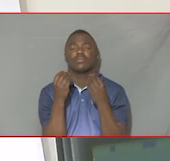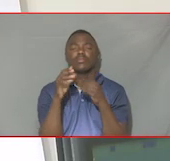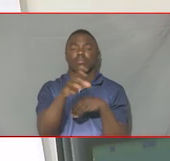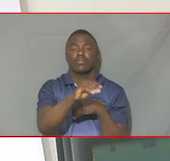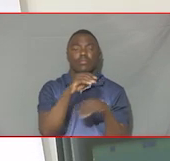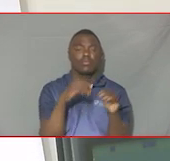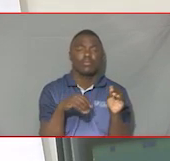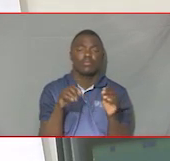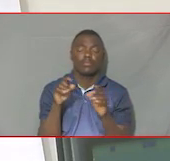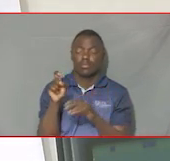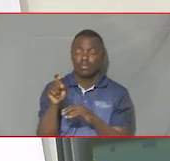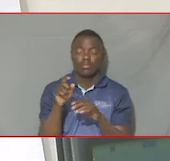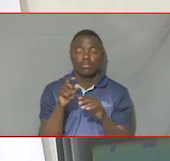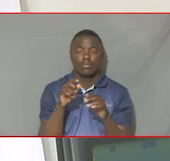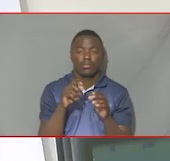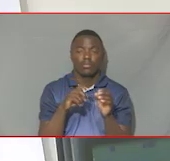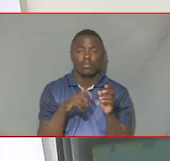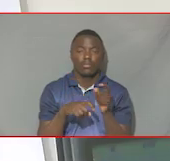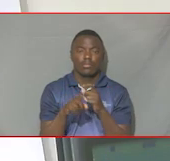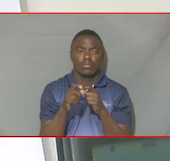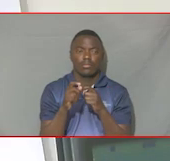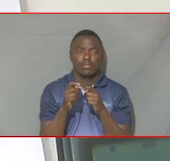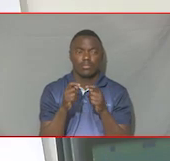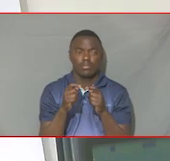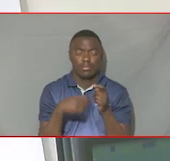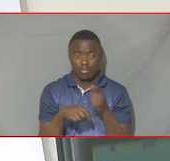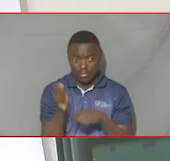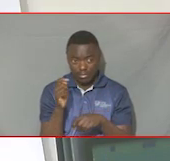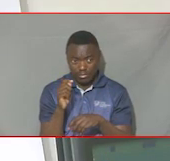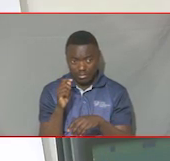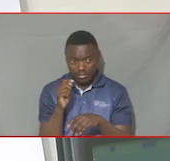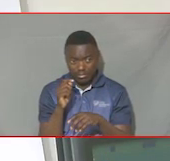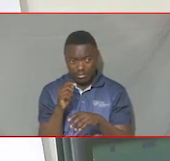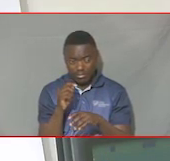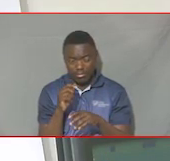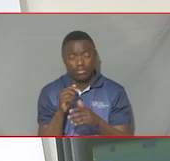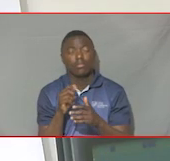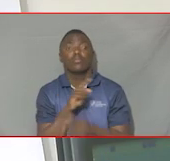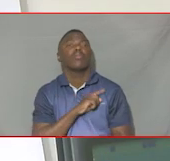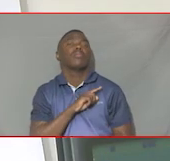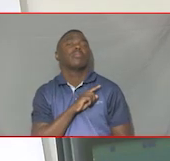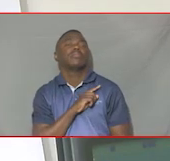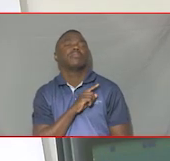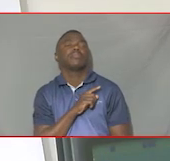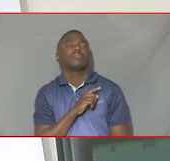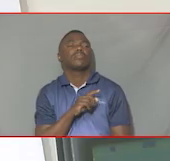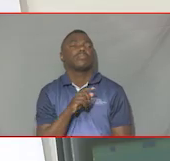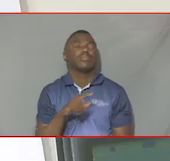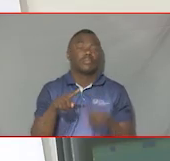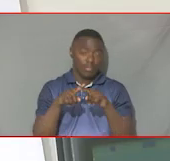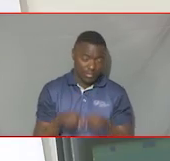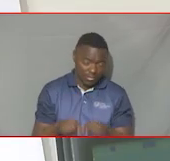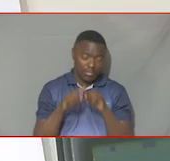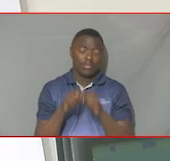the x value into the regression line. That is interpolation, because 72 lies within the